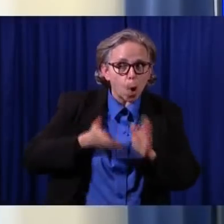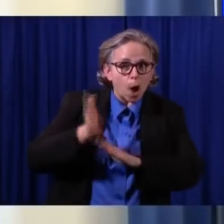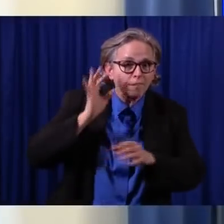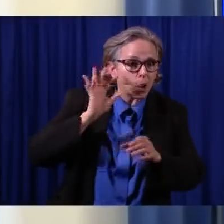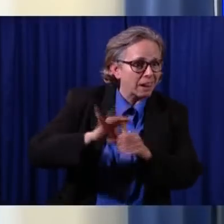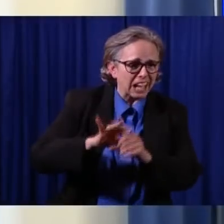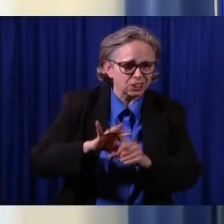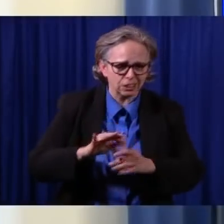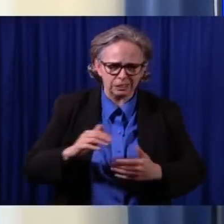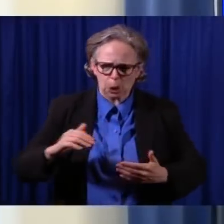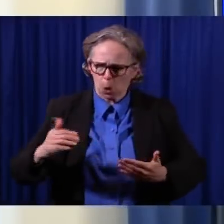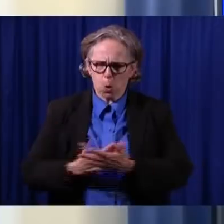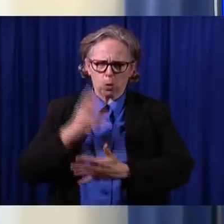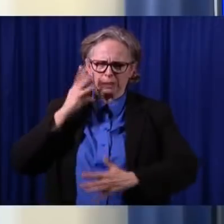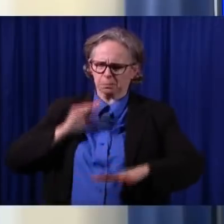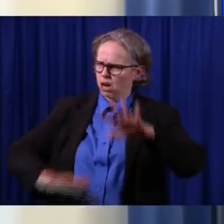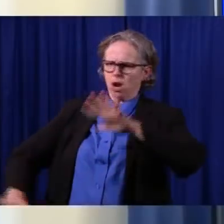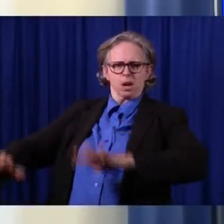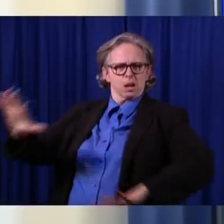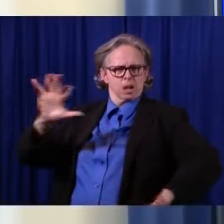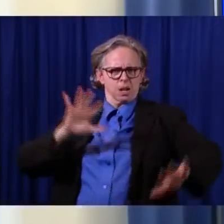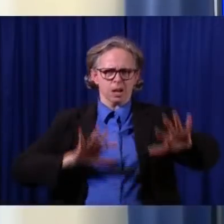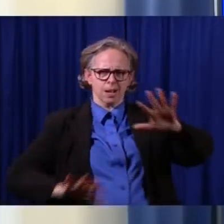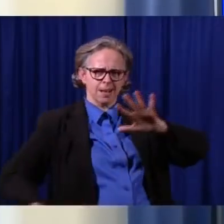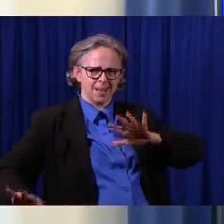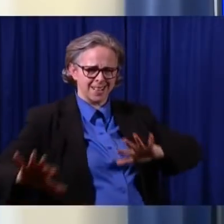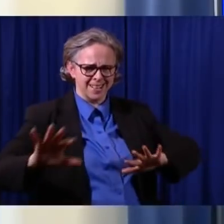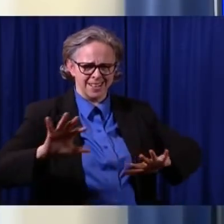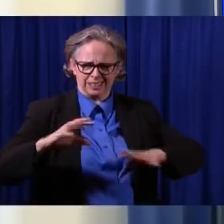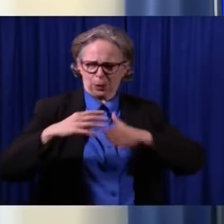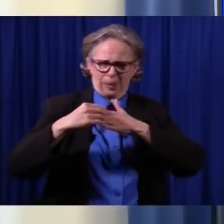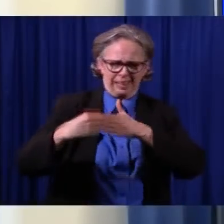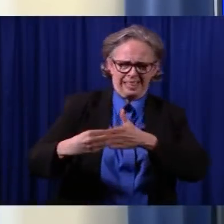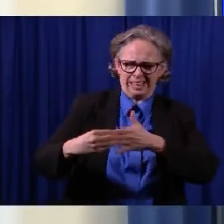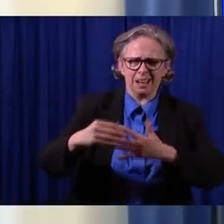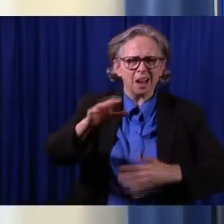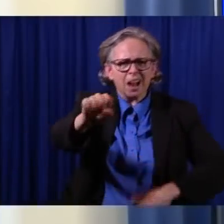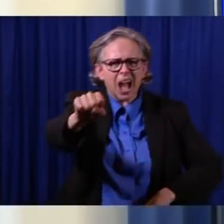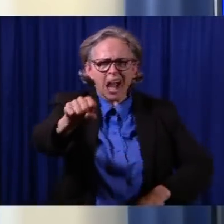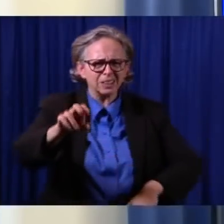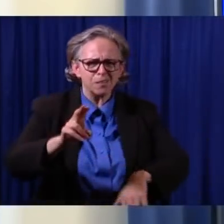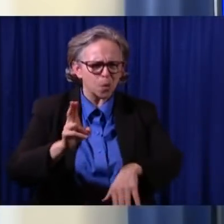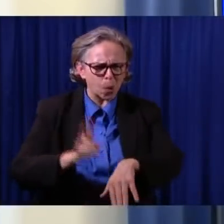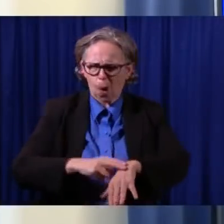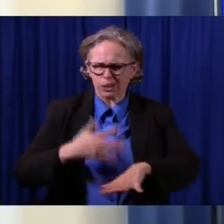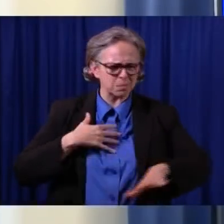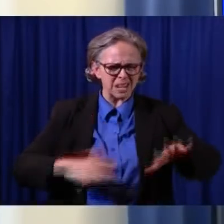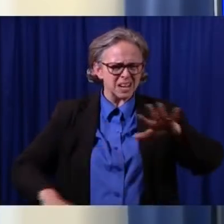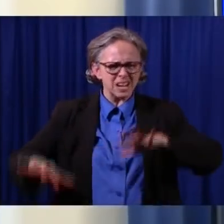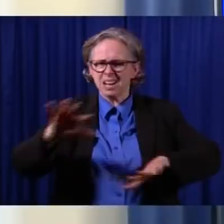of course, this was new for me. But I have to say, for